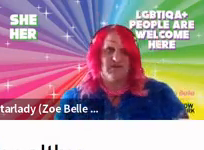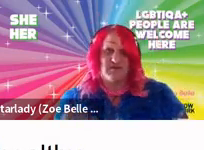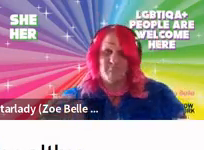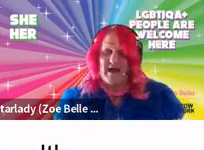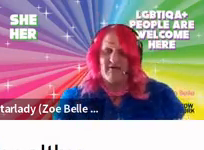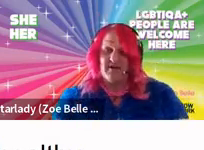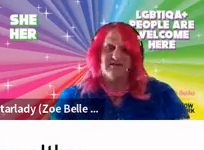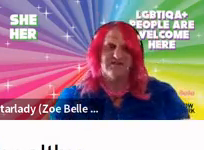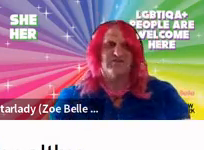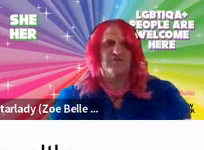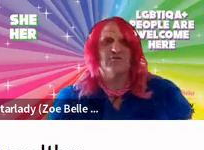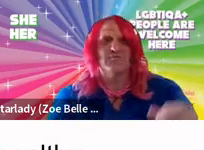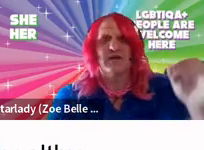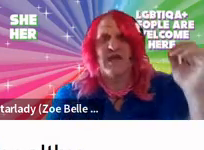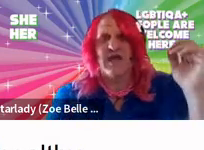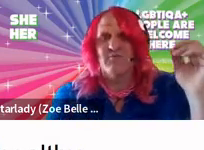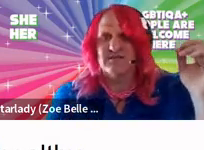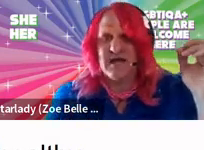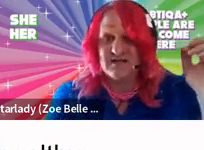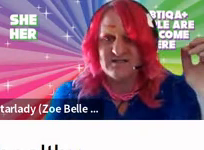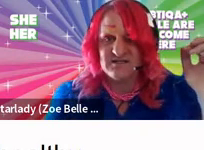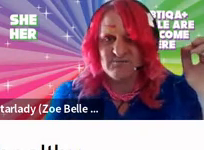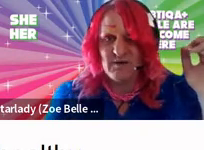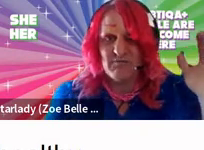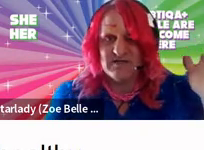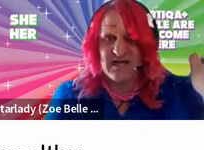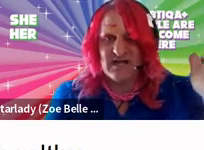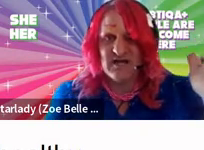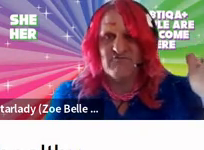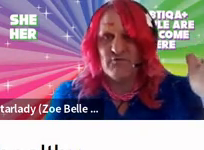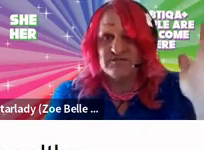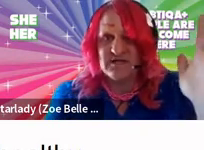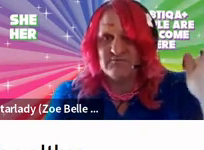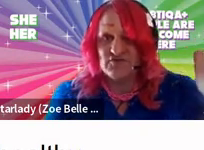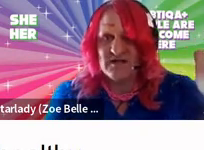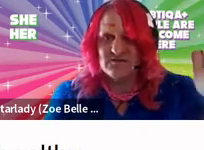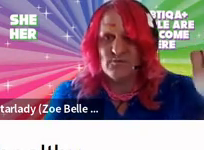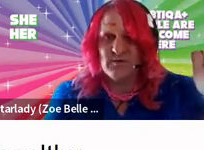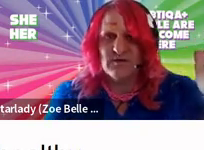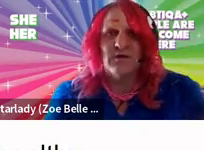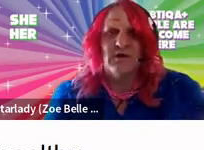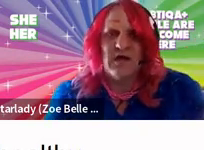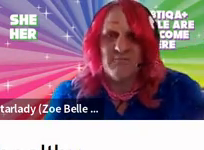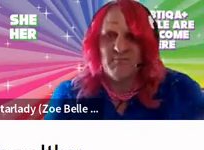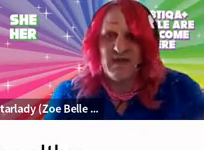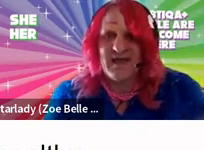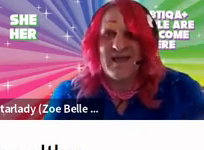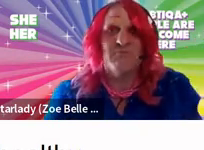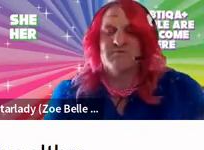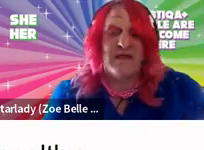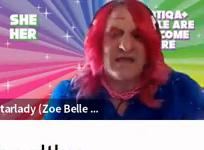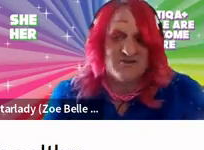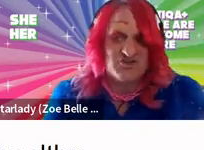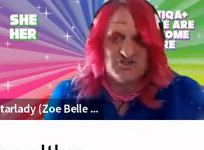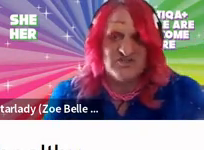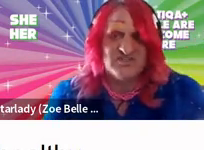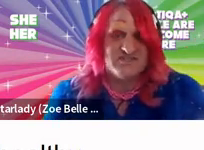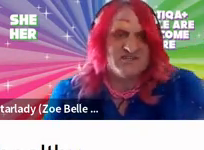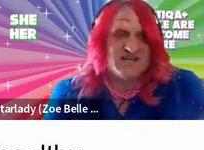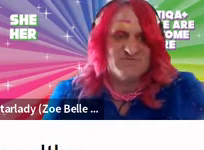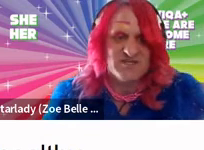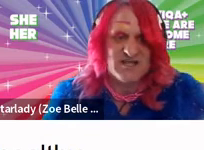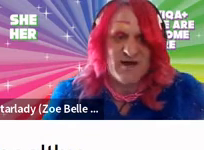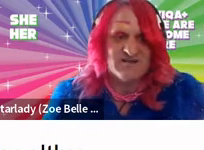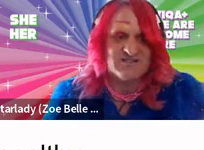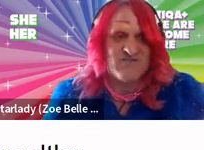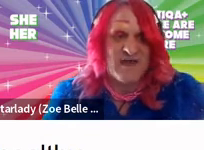there were significant barriers to being able to access public dating for some trans women and being